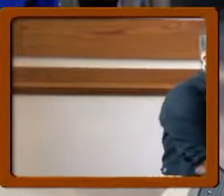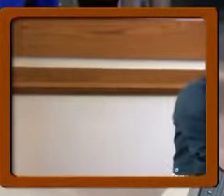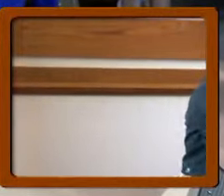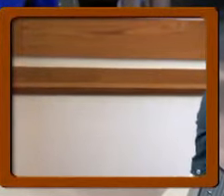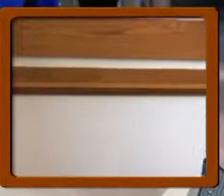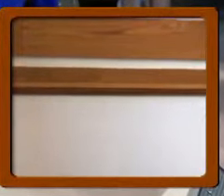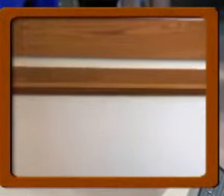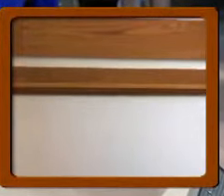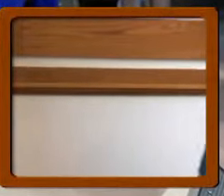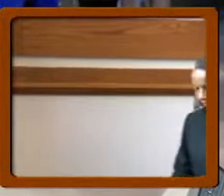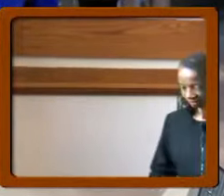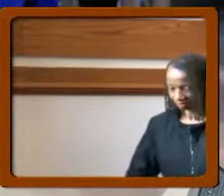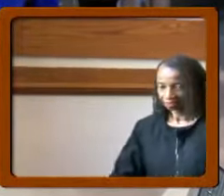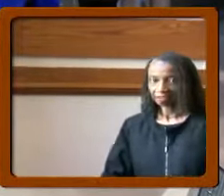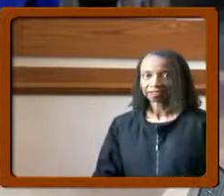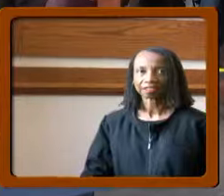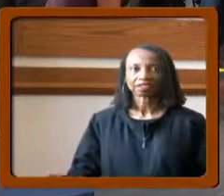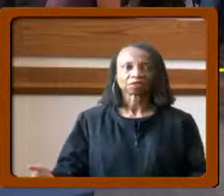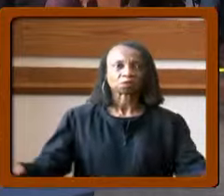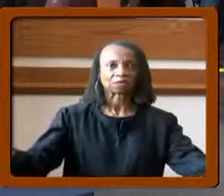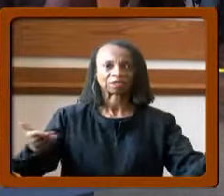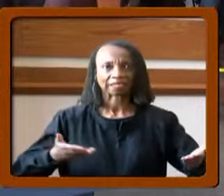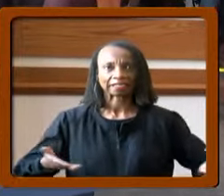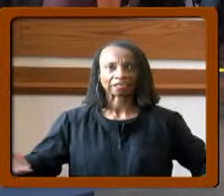And we're standing here.